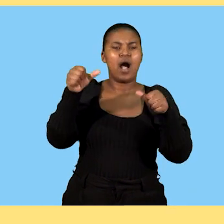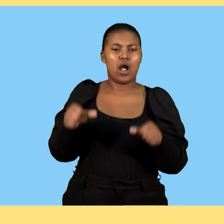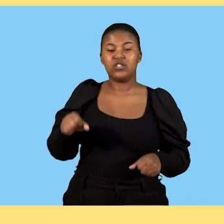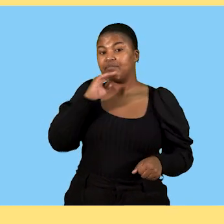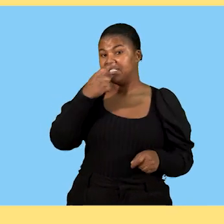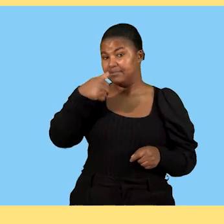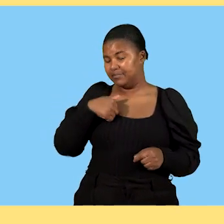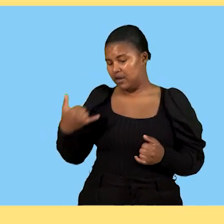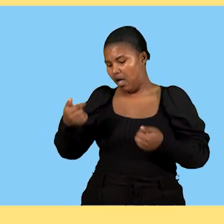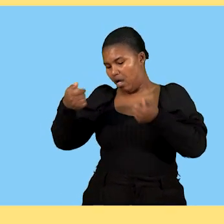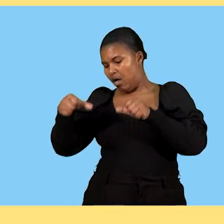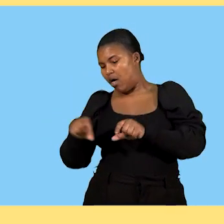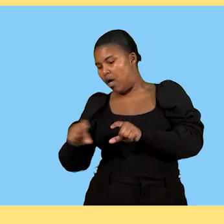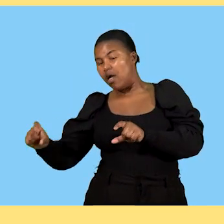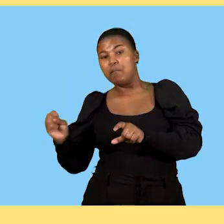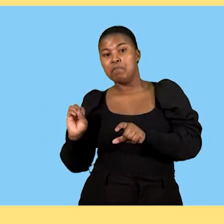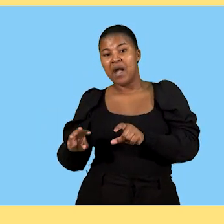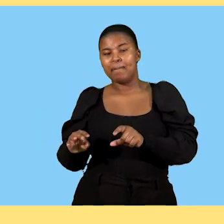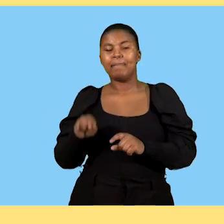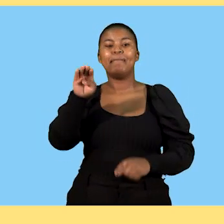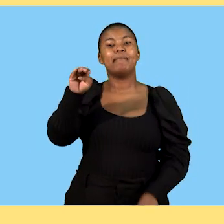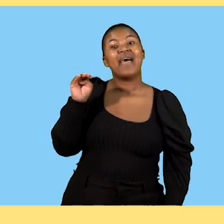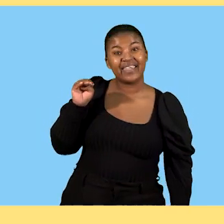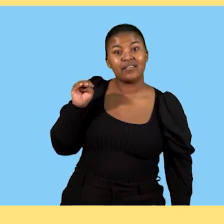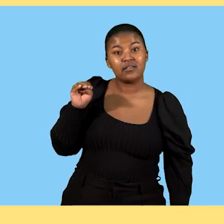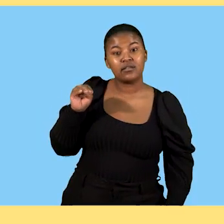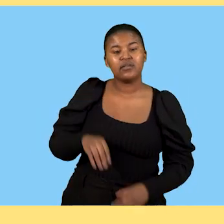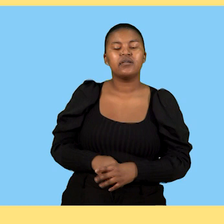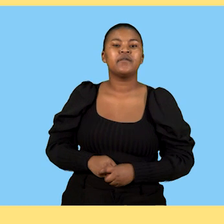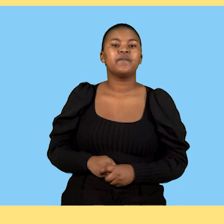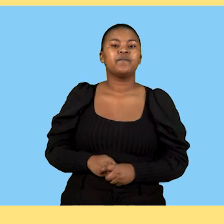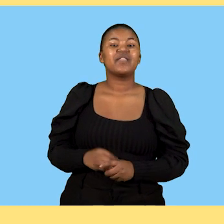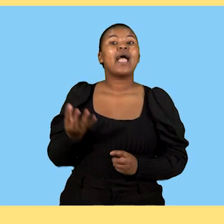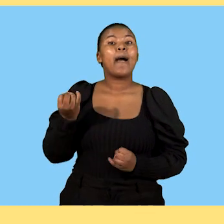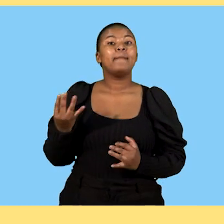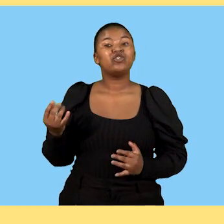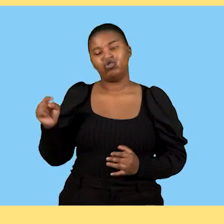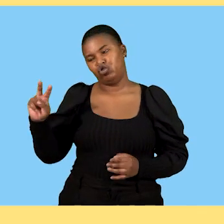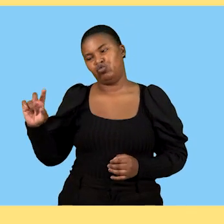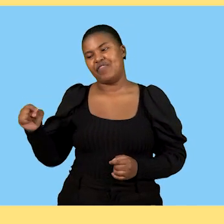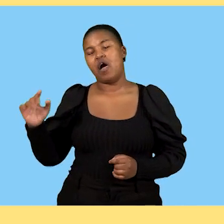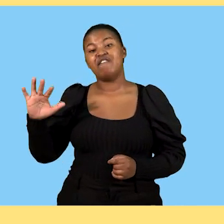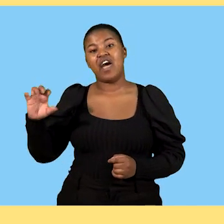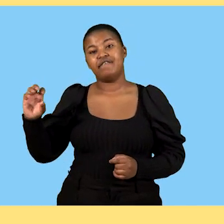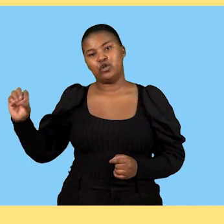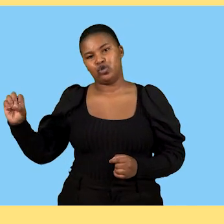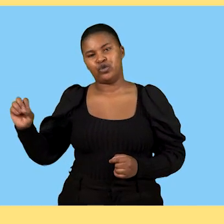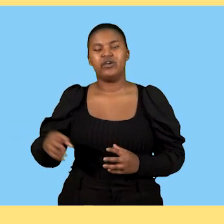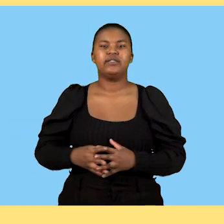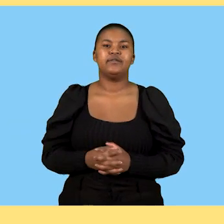here. So I'm coming here to say bank, and then the amount is